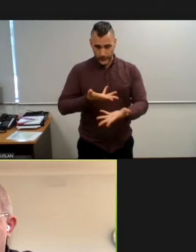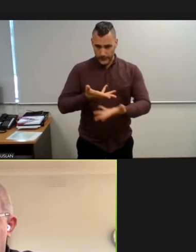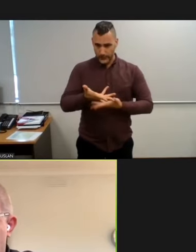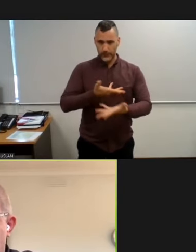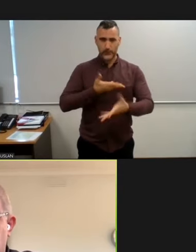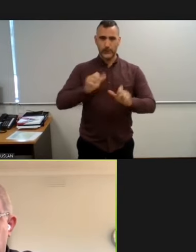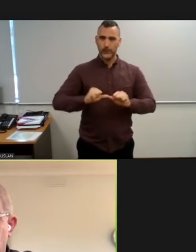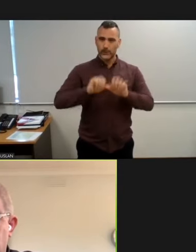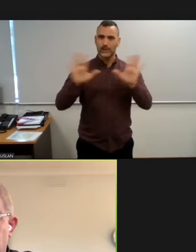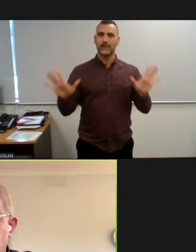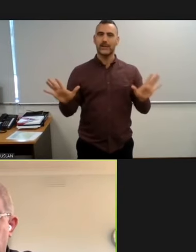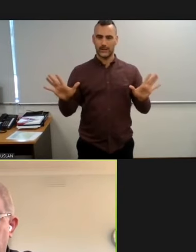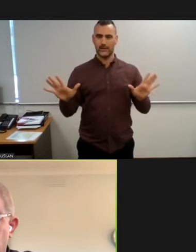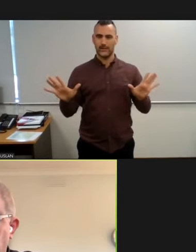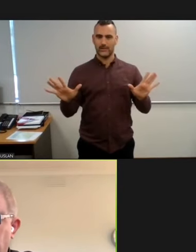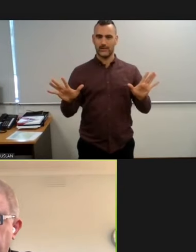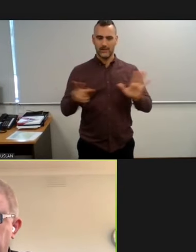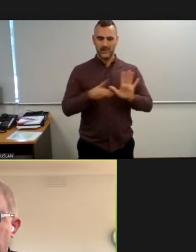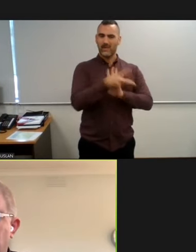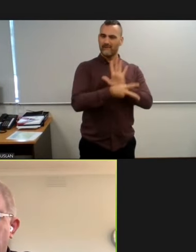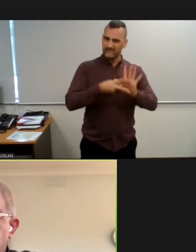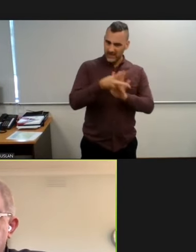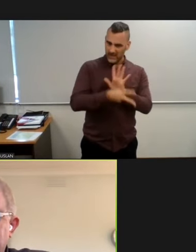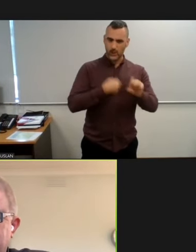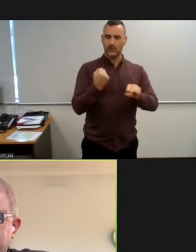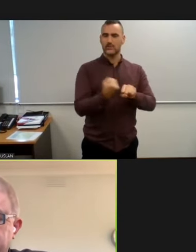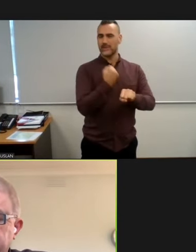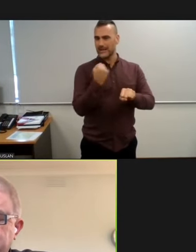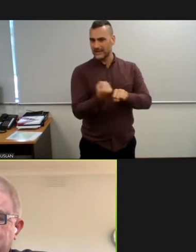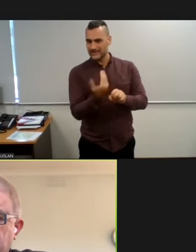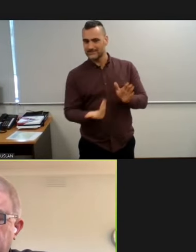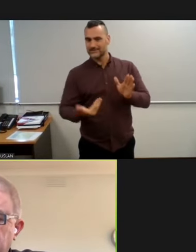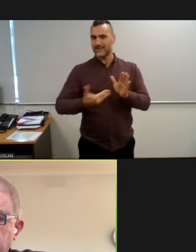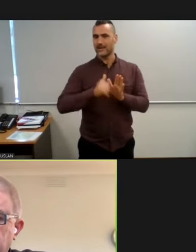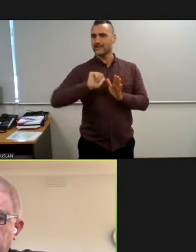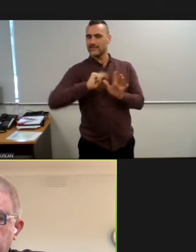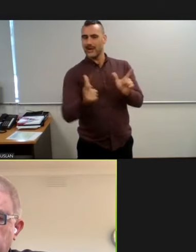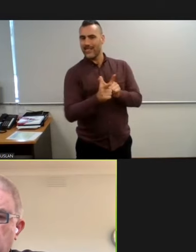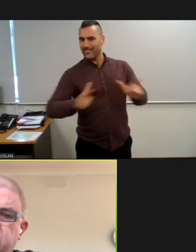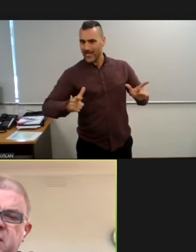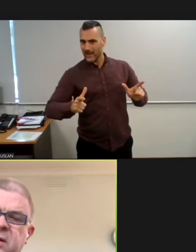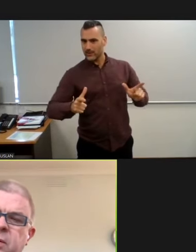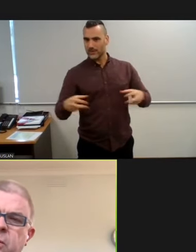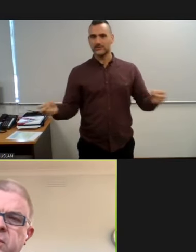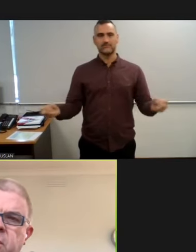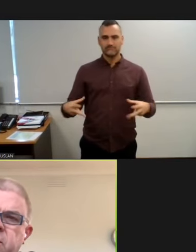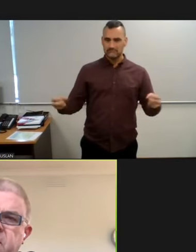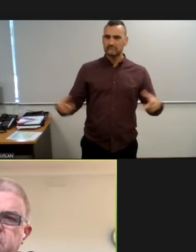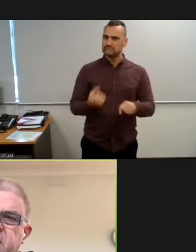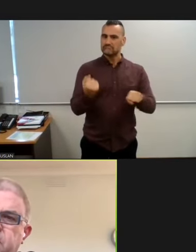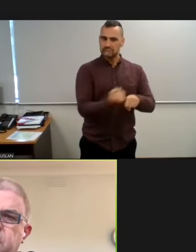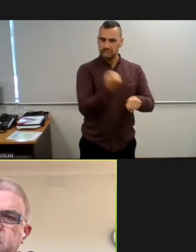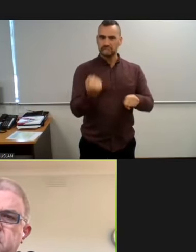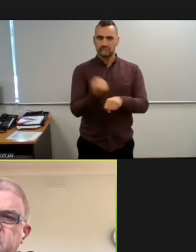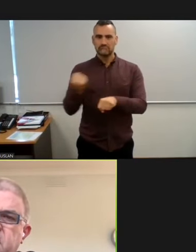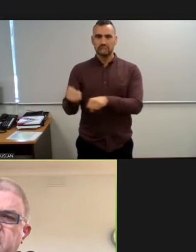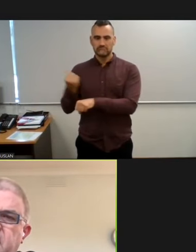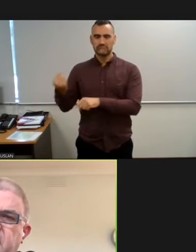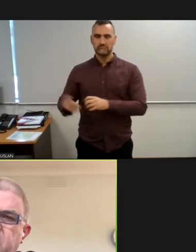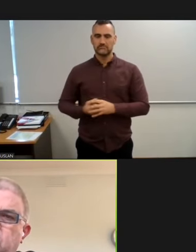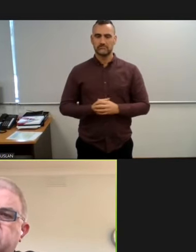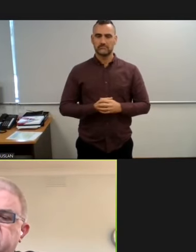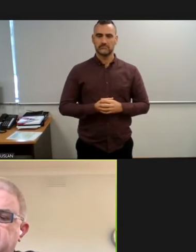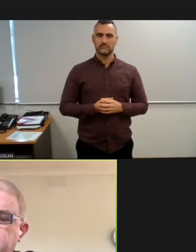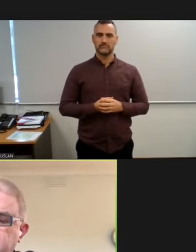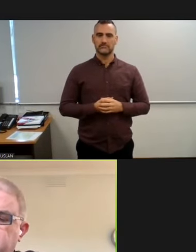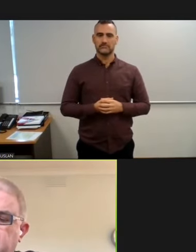in language being produced through that partnership. And look, more than anything, we know that people